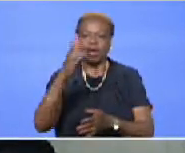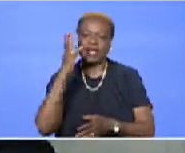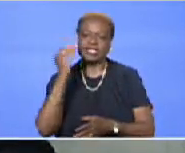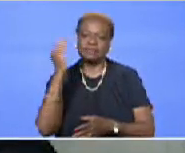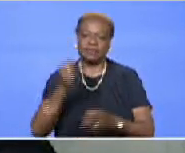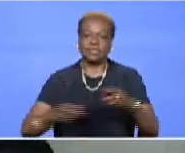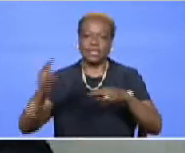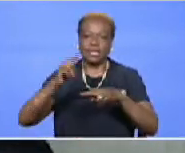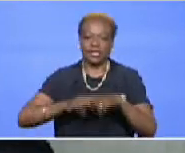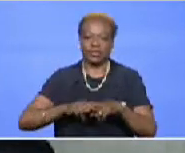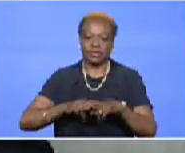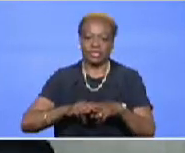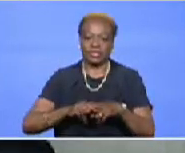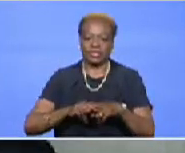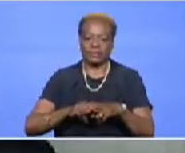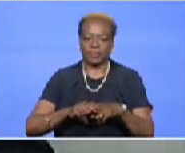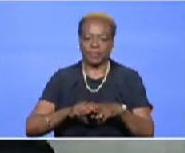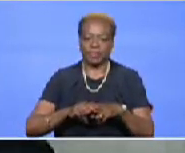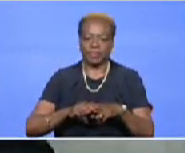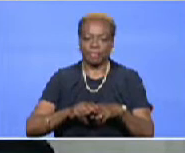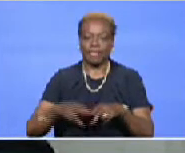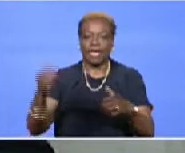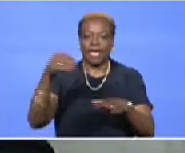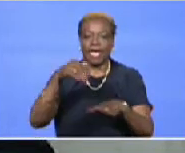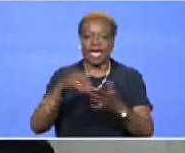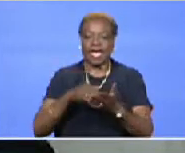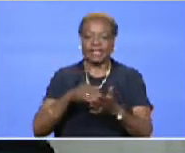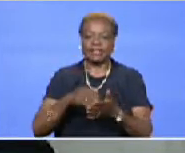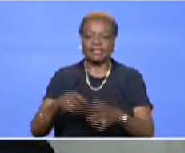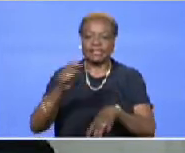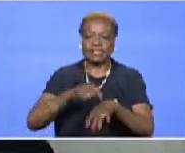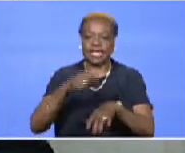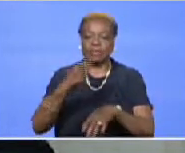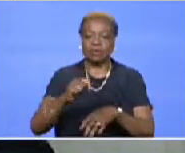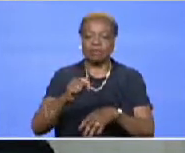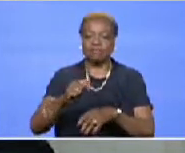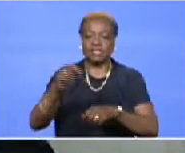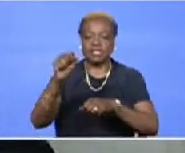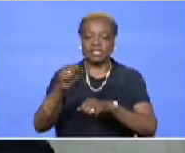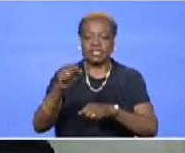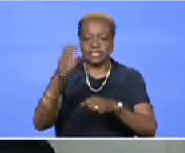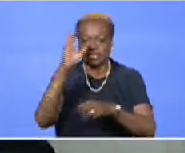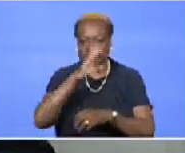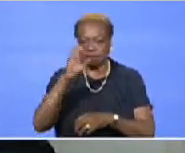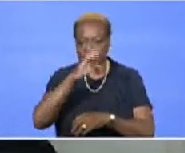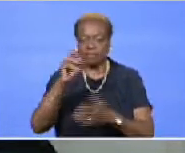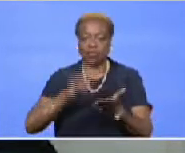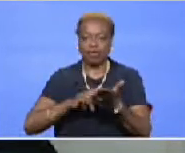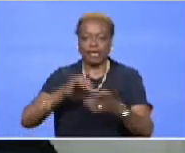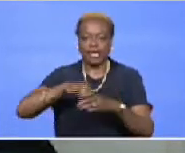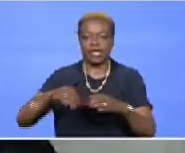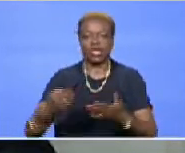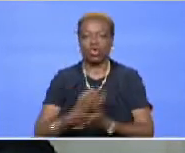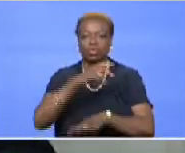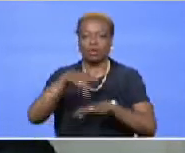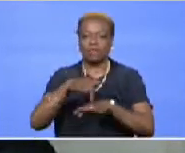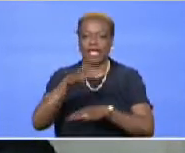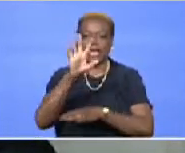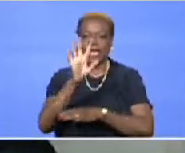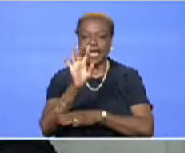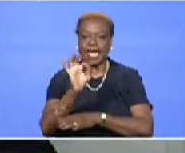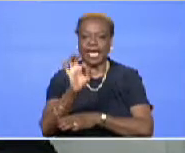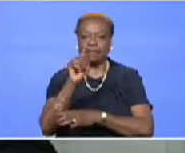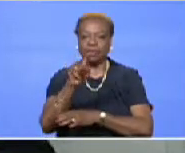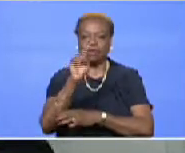experienced an increase. At the time of the survey, the rate in New Providence was